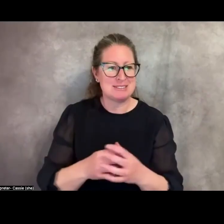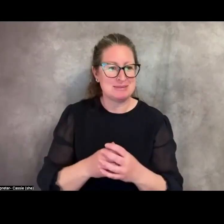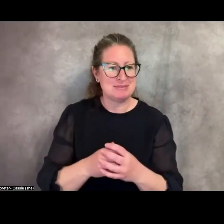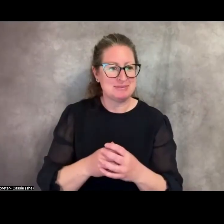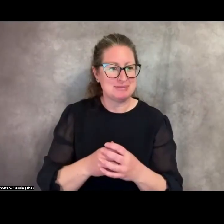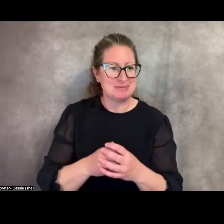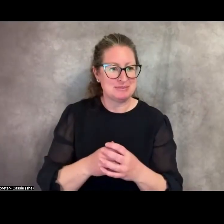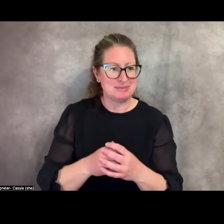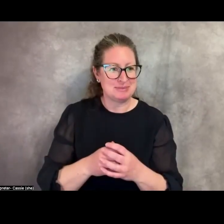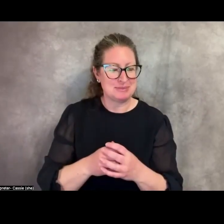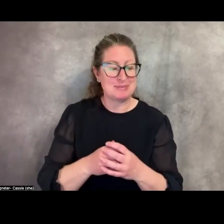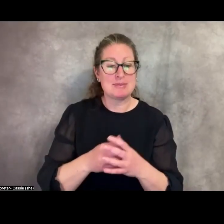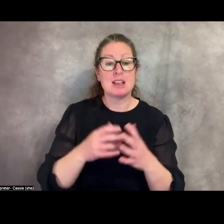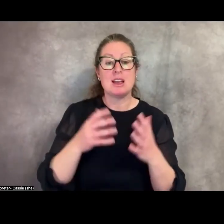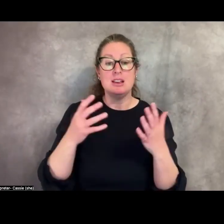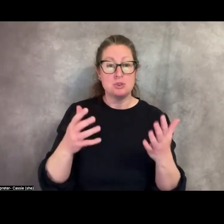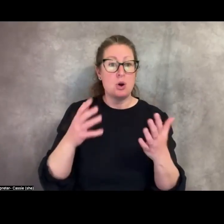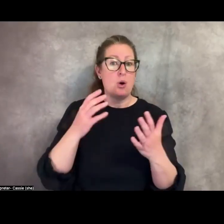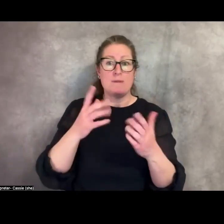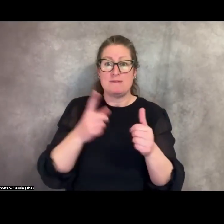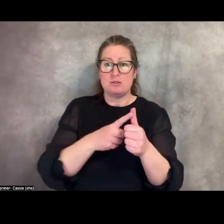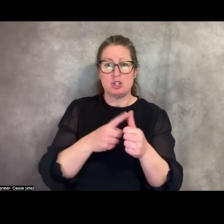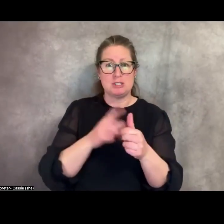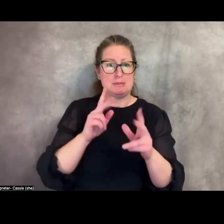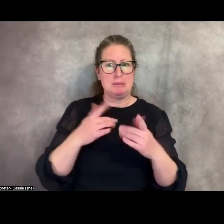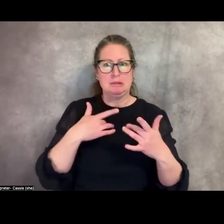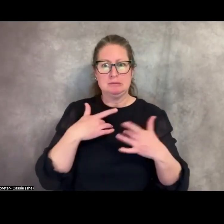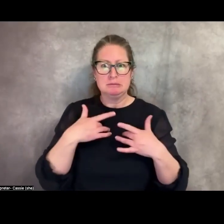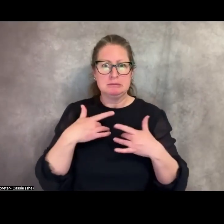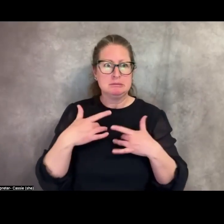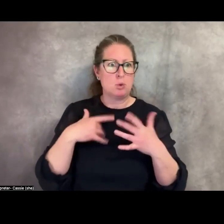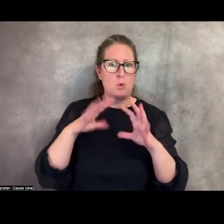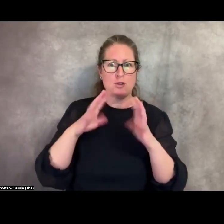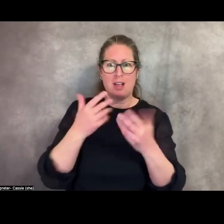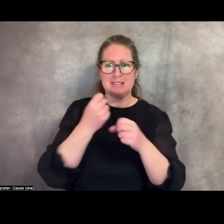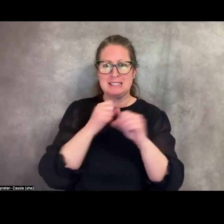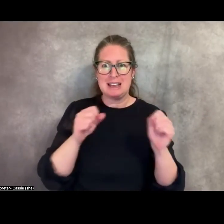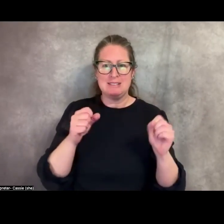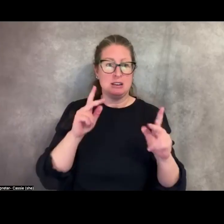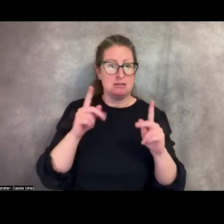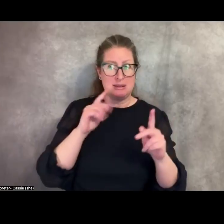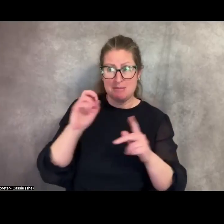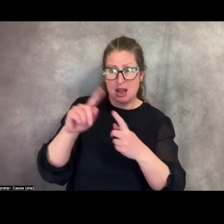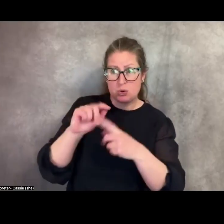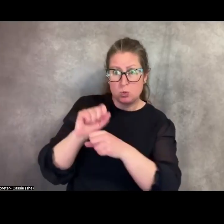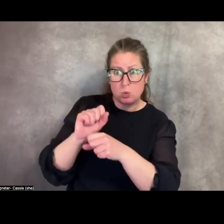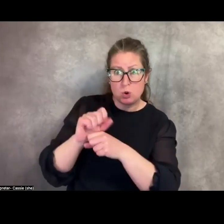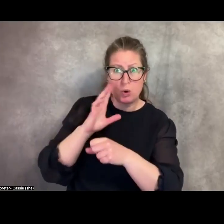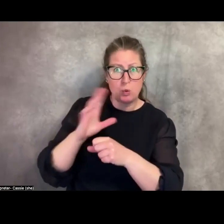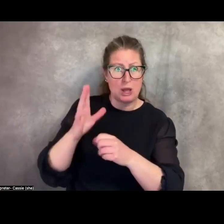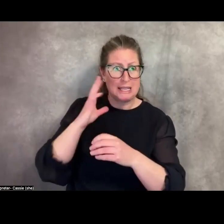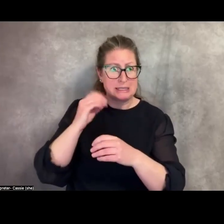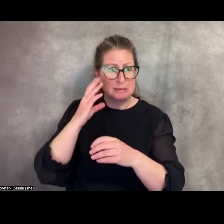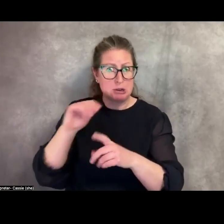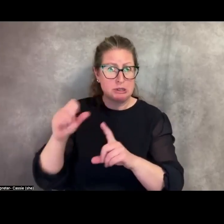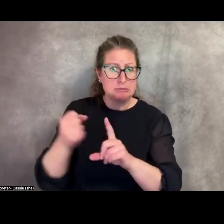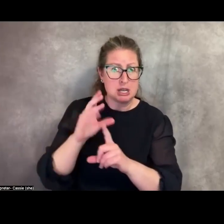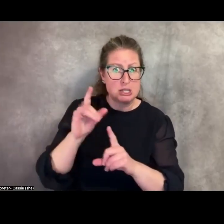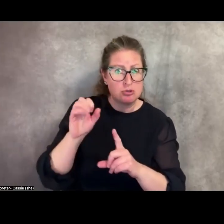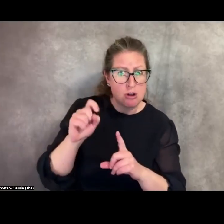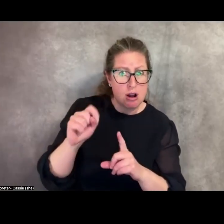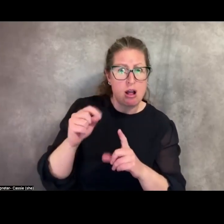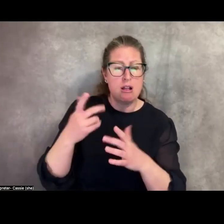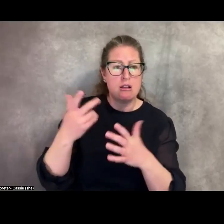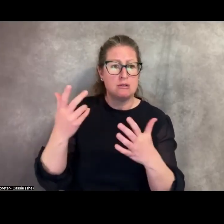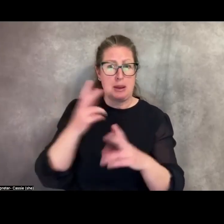time were overall unit safety. People were worried, am I going to come into work and be assaulted? Will our patients hurt each other? Things